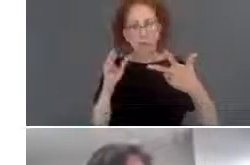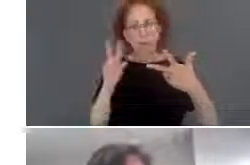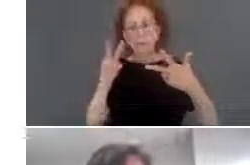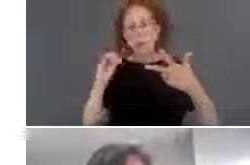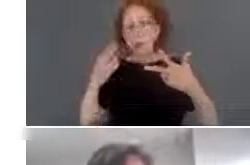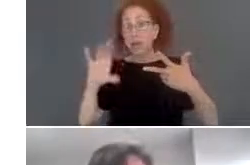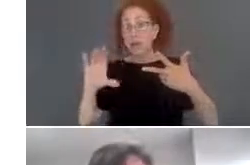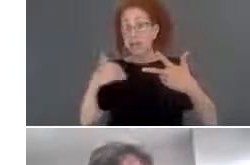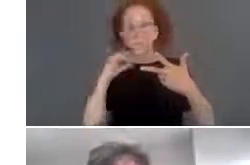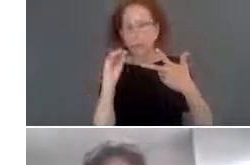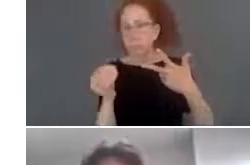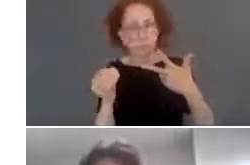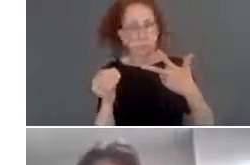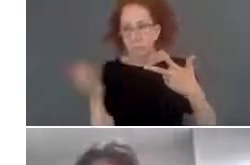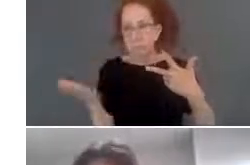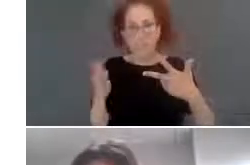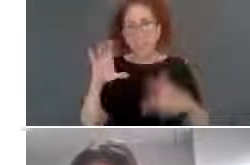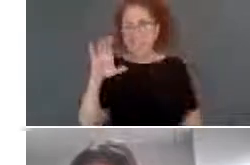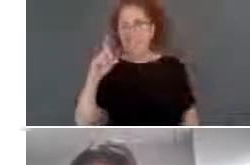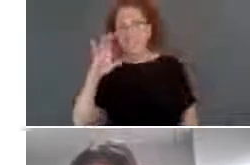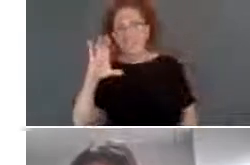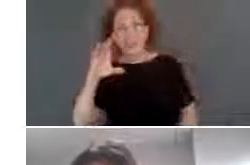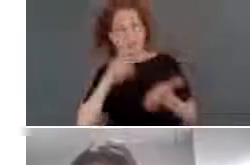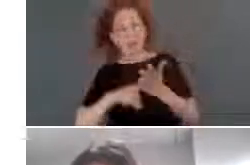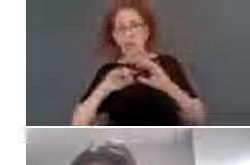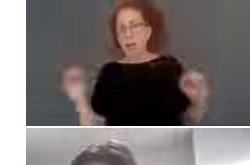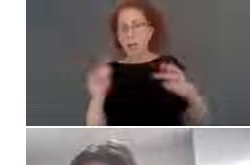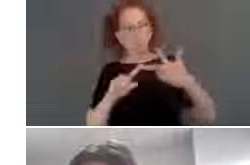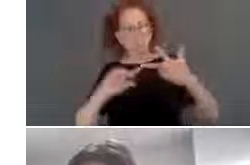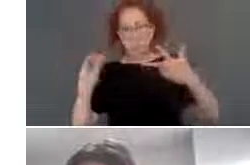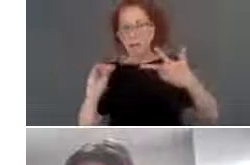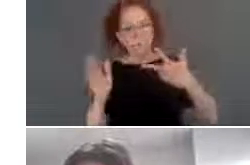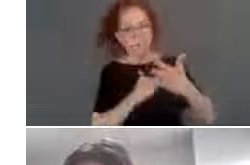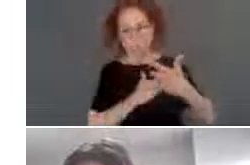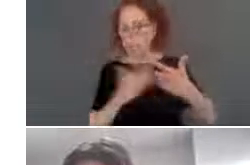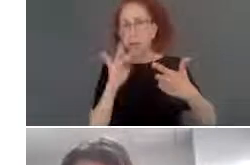consequence. None have been identified by the CDC at this time.